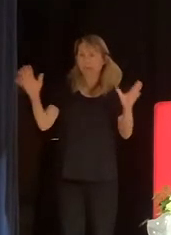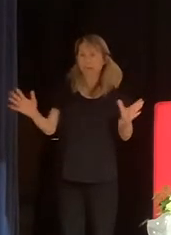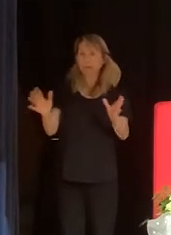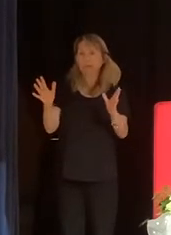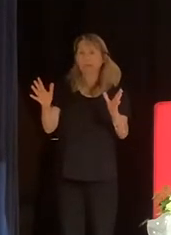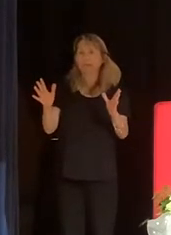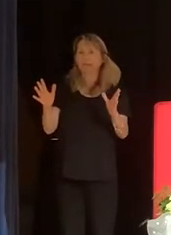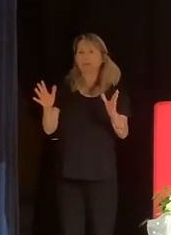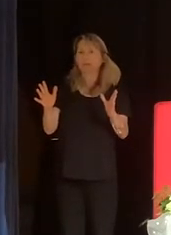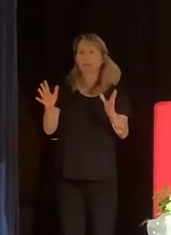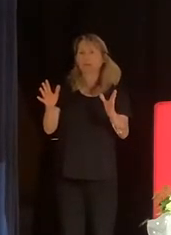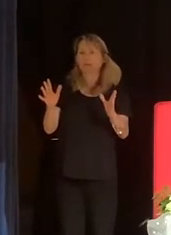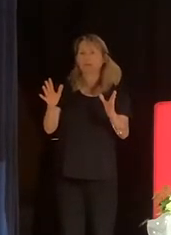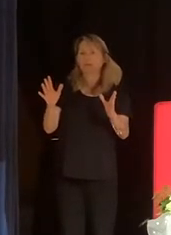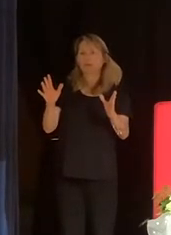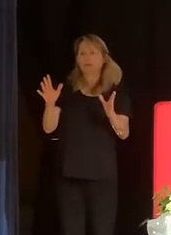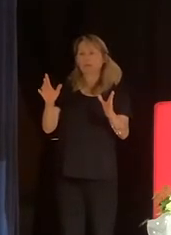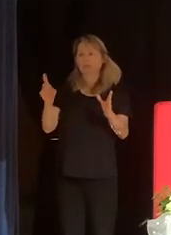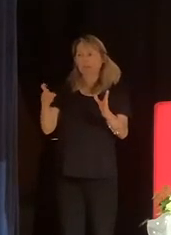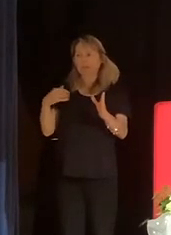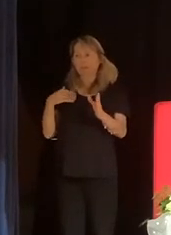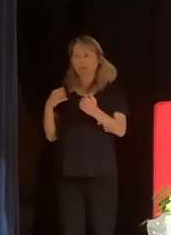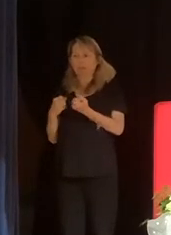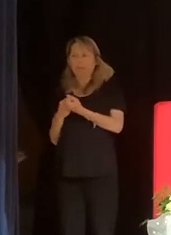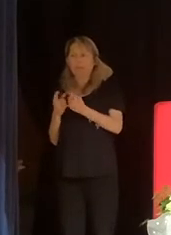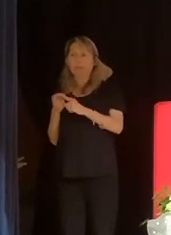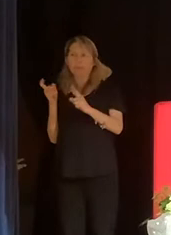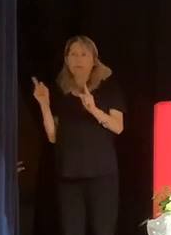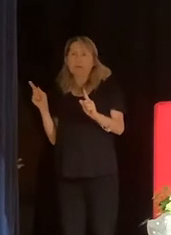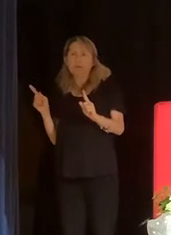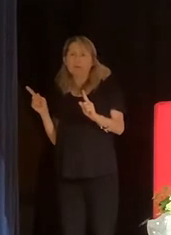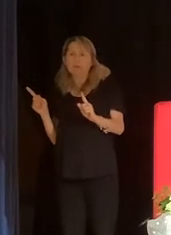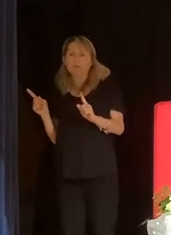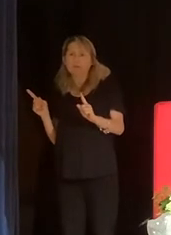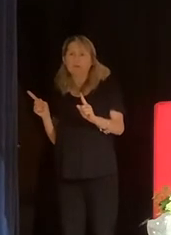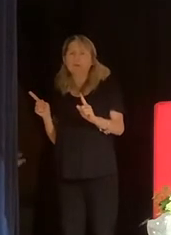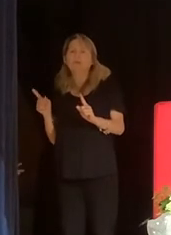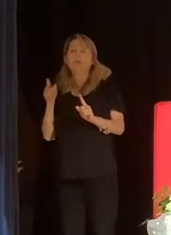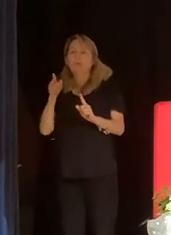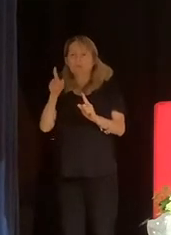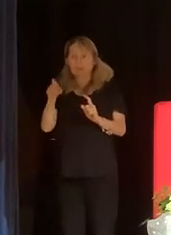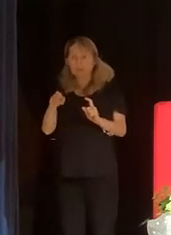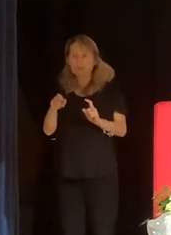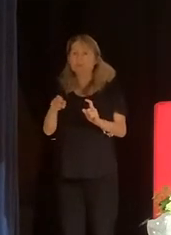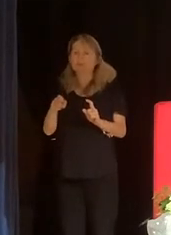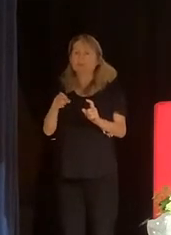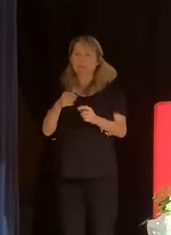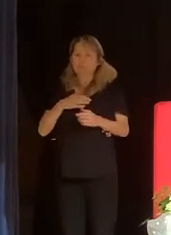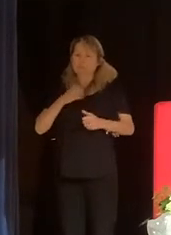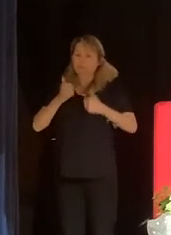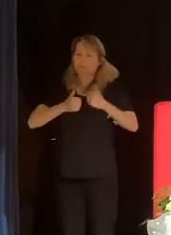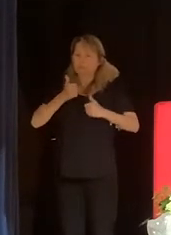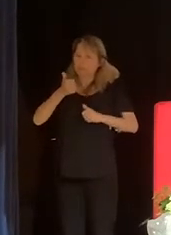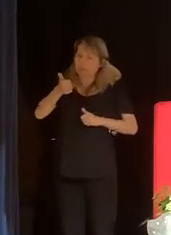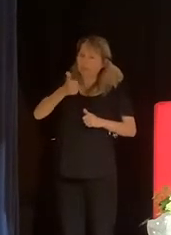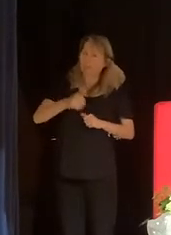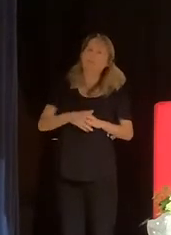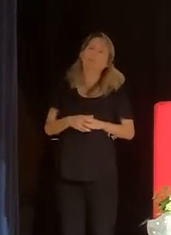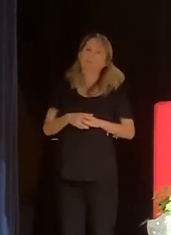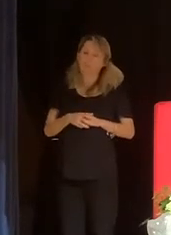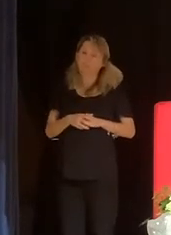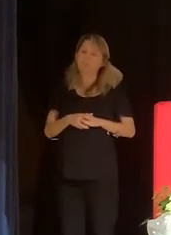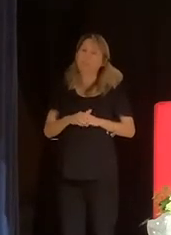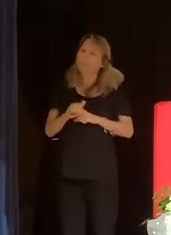to be pushed or motivated from another source. You must rapidly learn how to motivate yourself